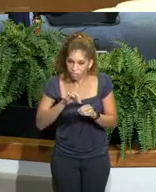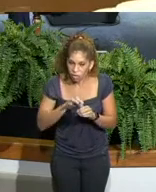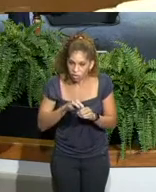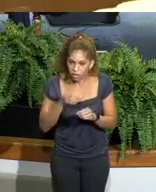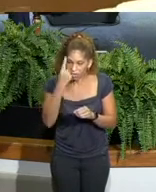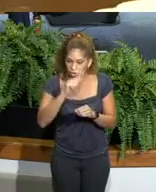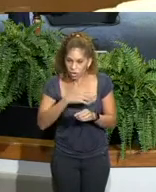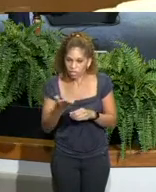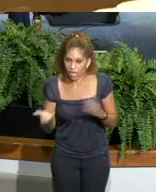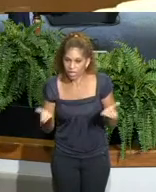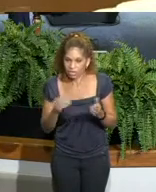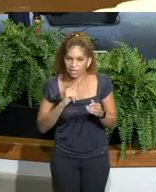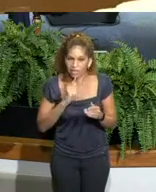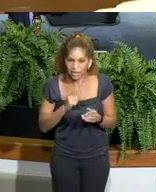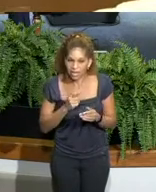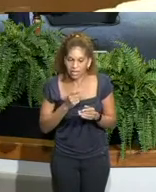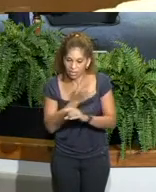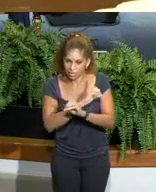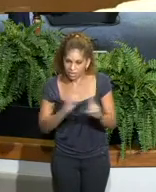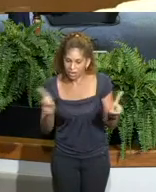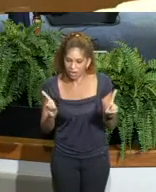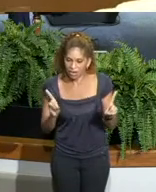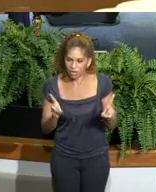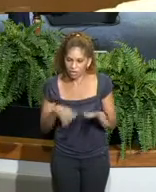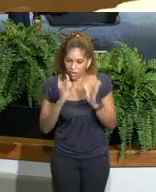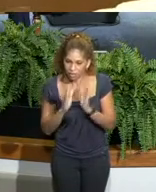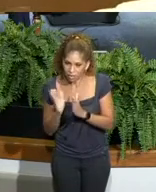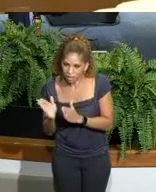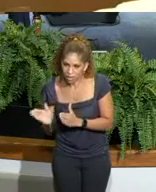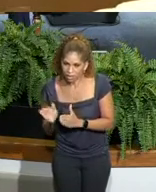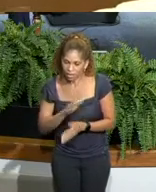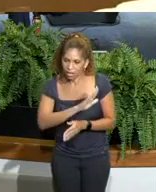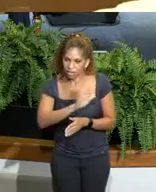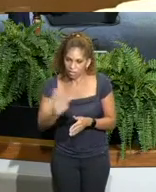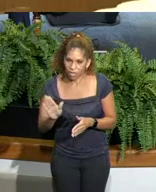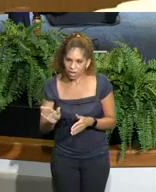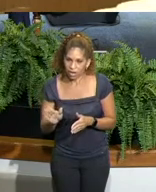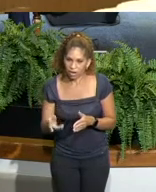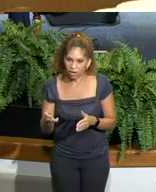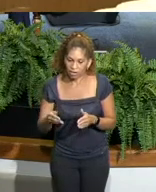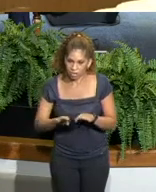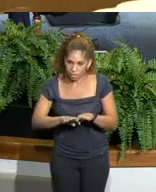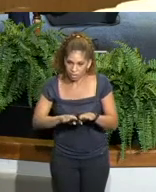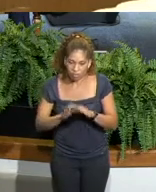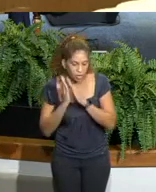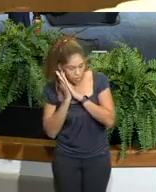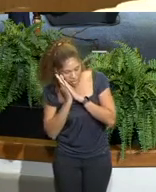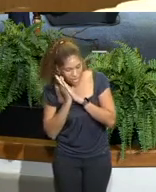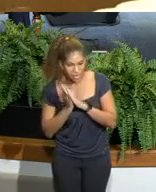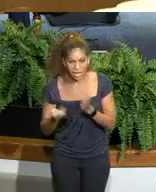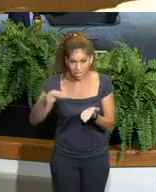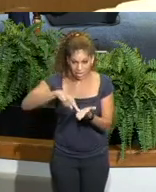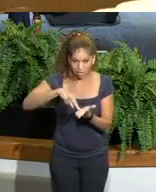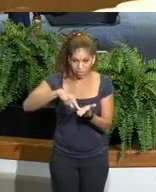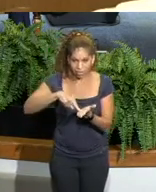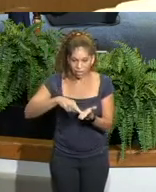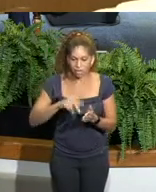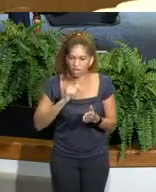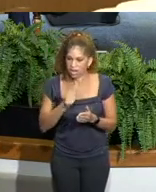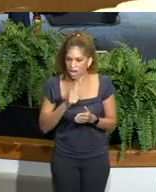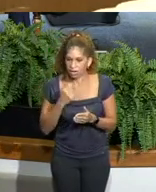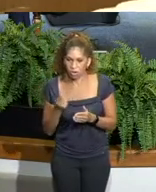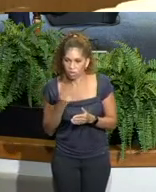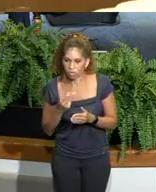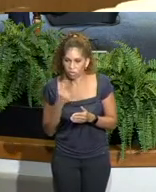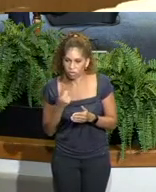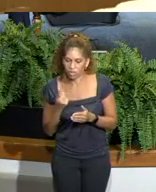to be different. They can organize their mat and get up. They are not just people to be